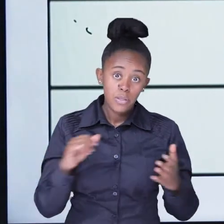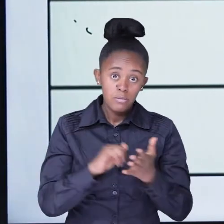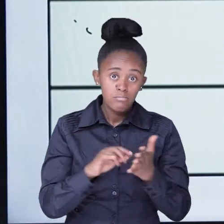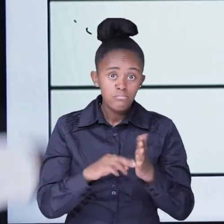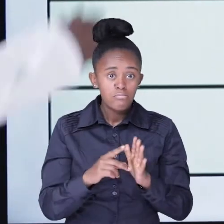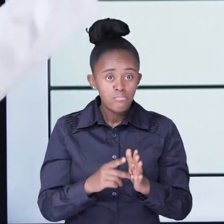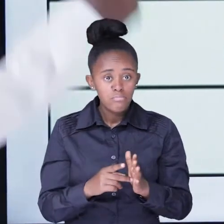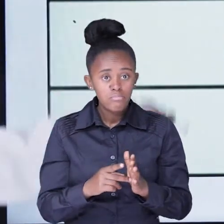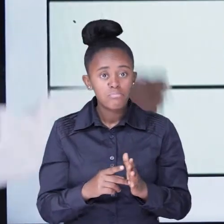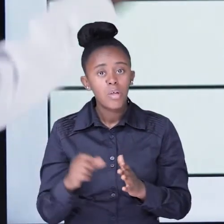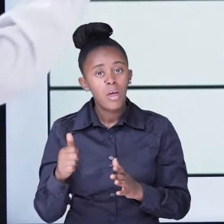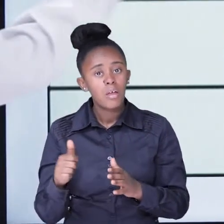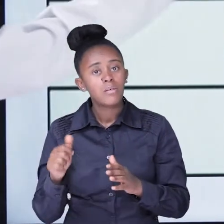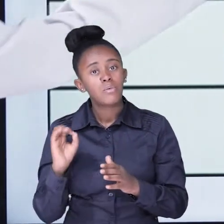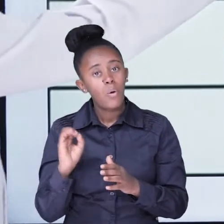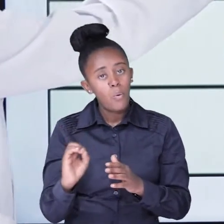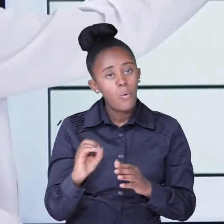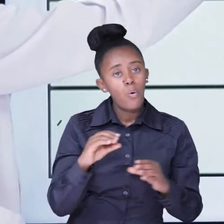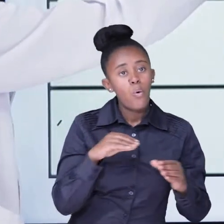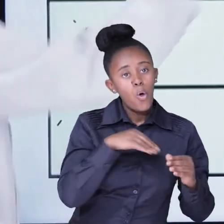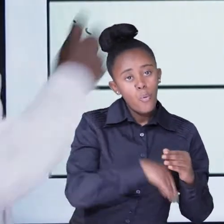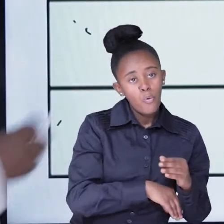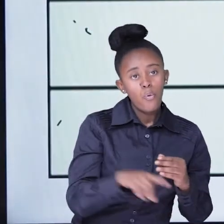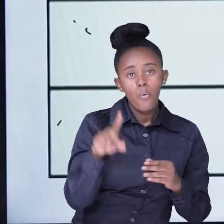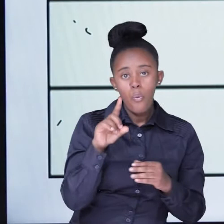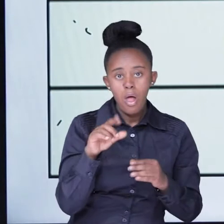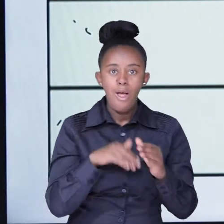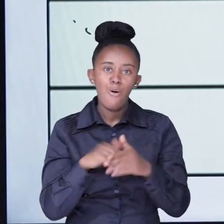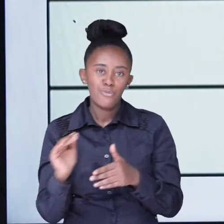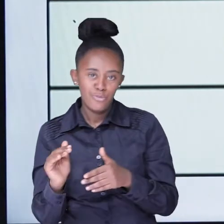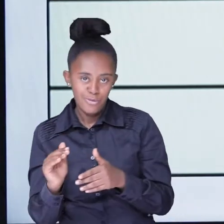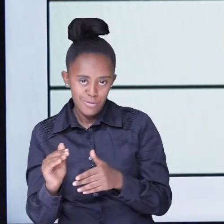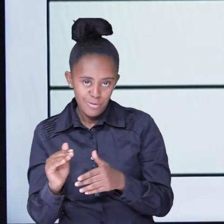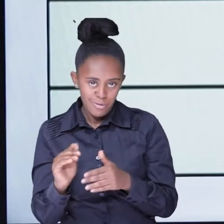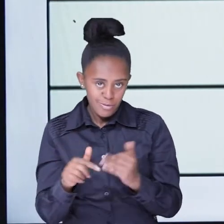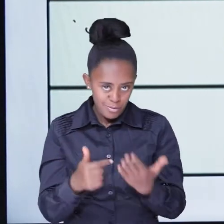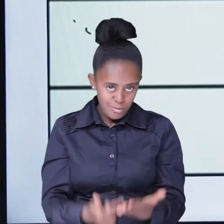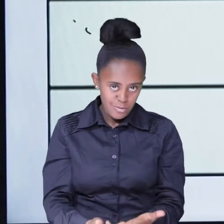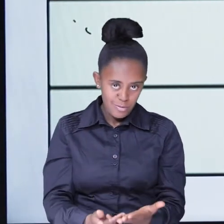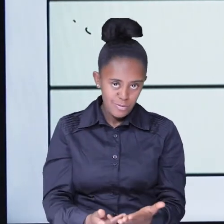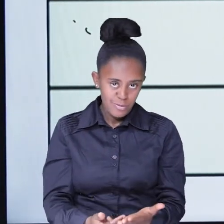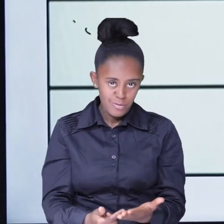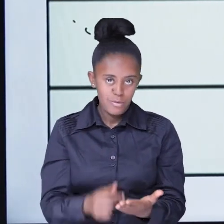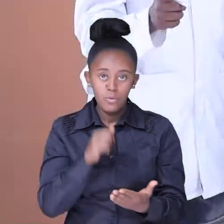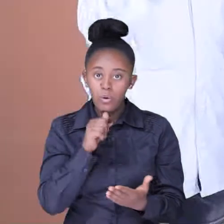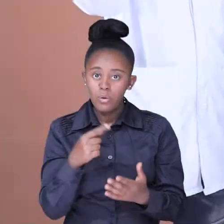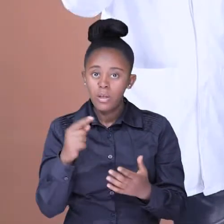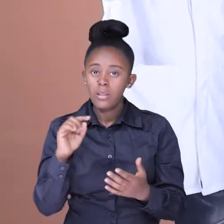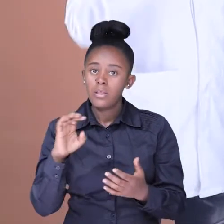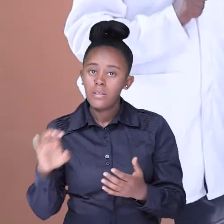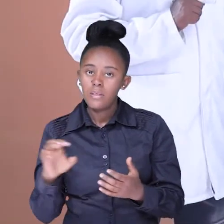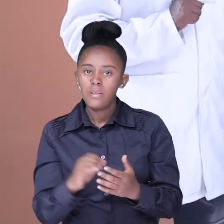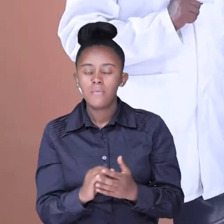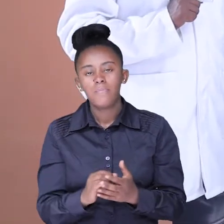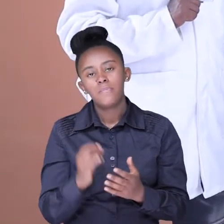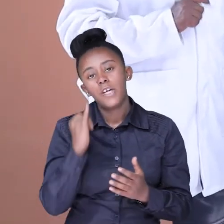means a 0 input means a 1 output. Therefore, for NOT gate, we get 1 if the input